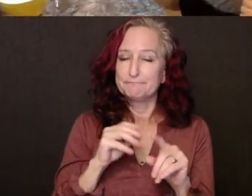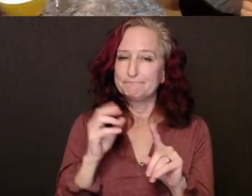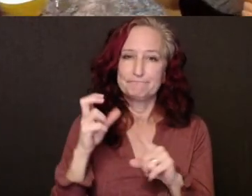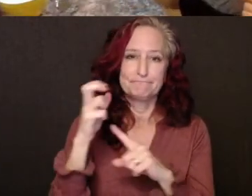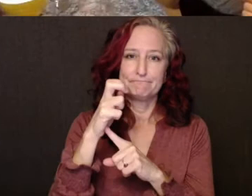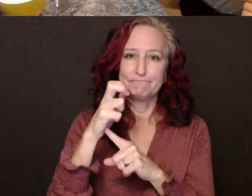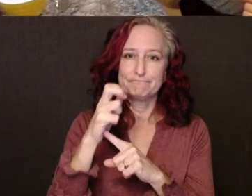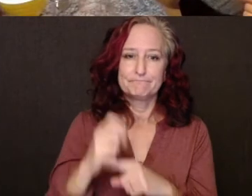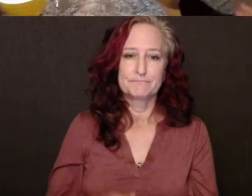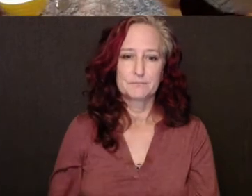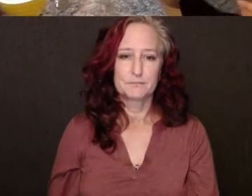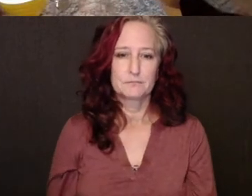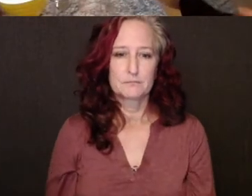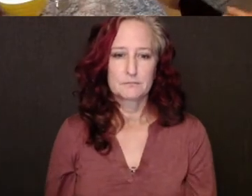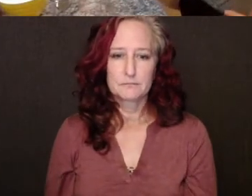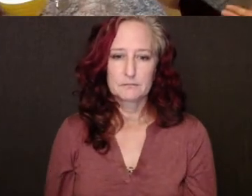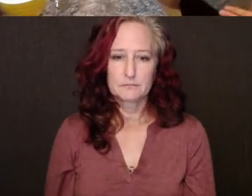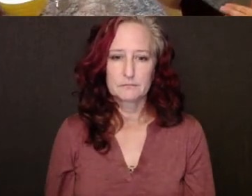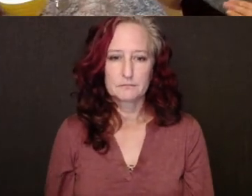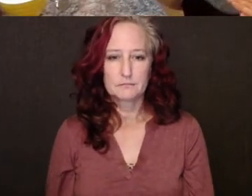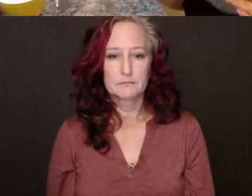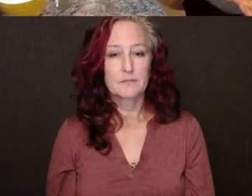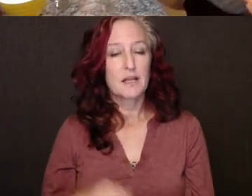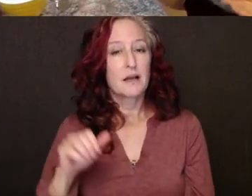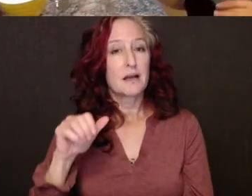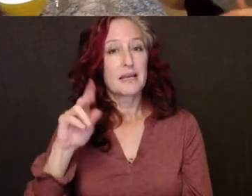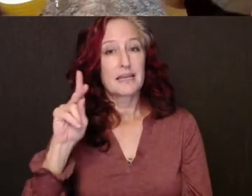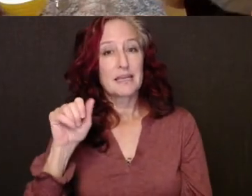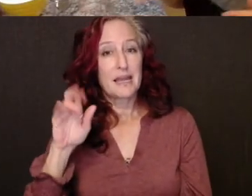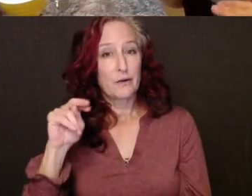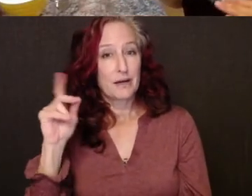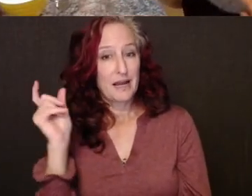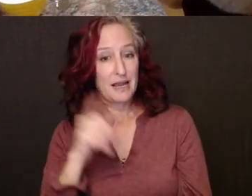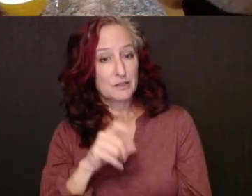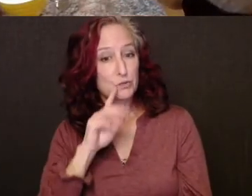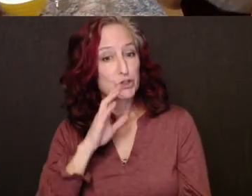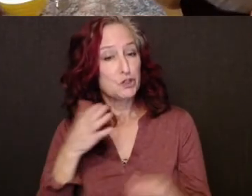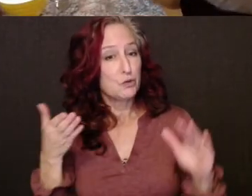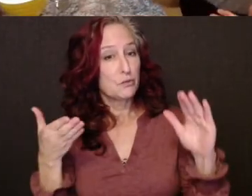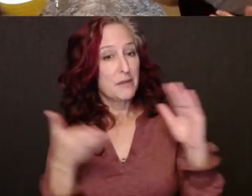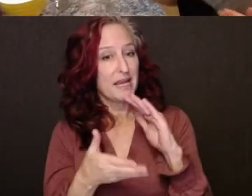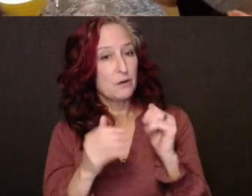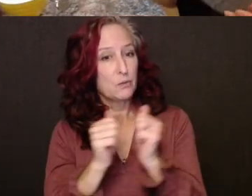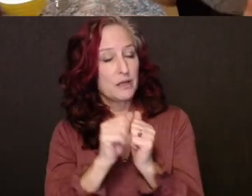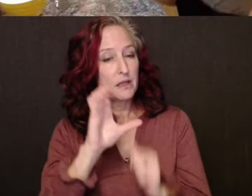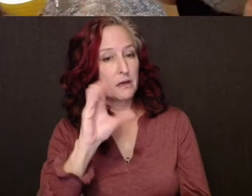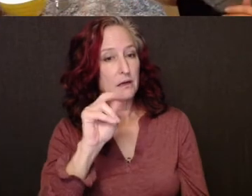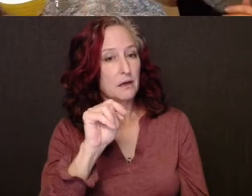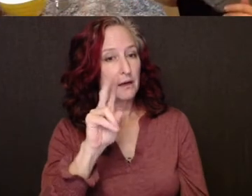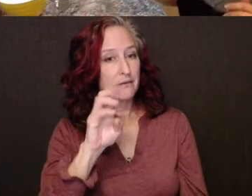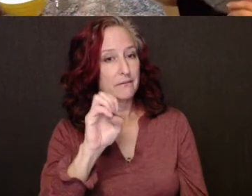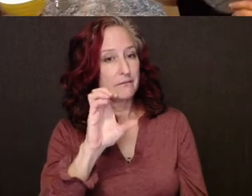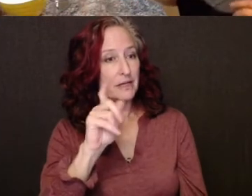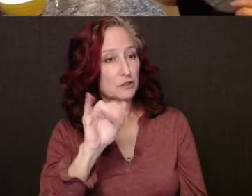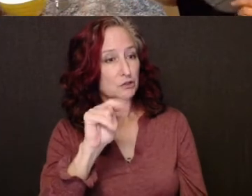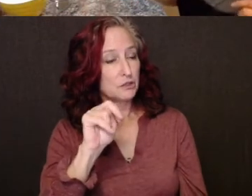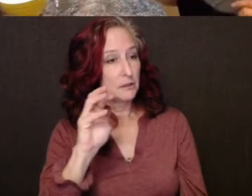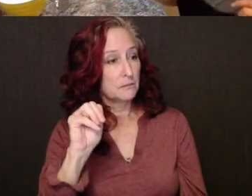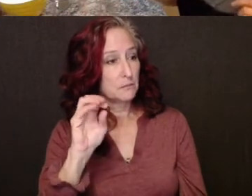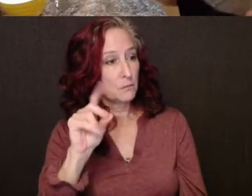soda water has the salt in it, right? And so I just, to eliminate any unnecessary